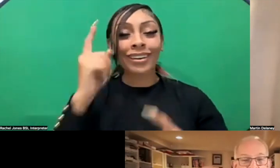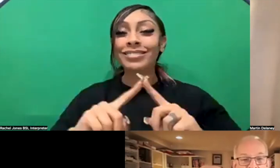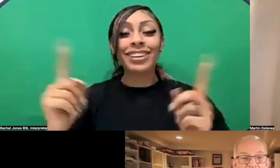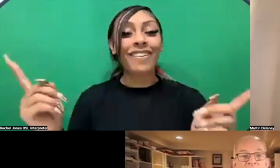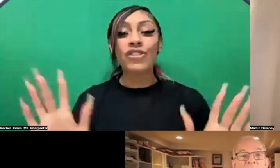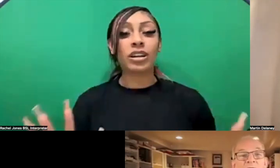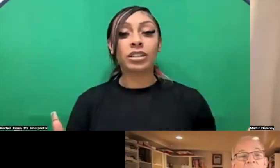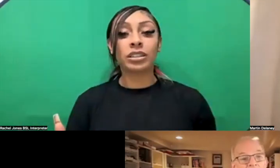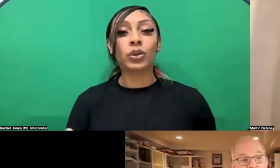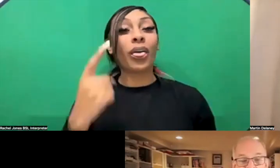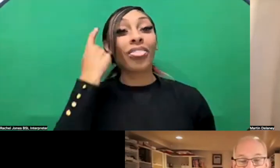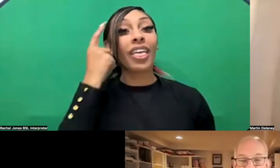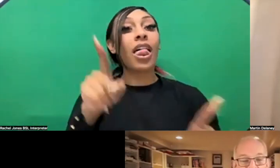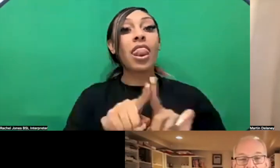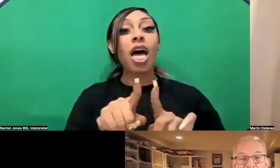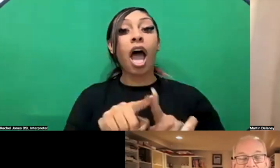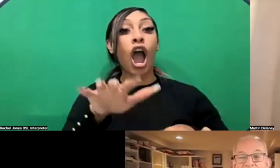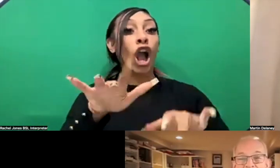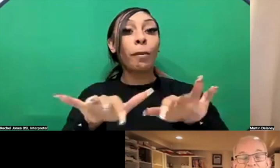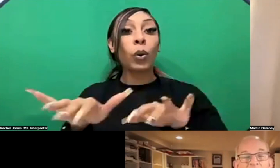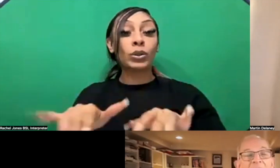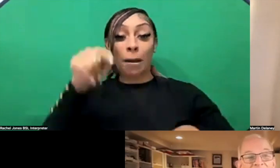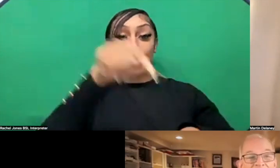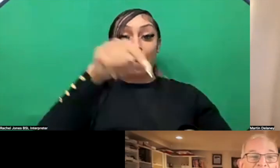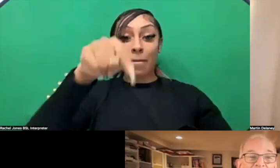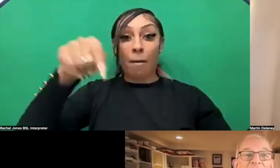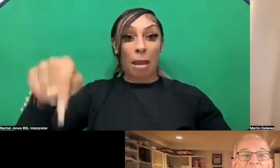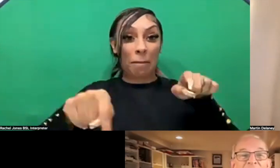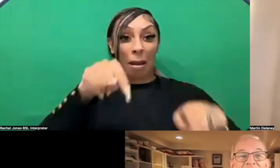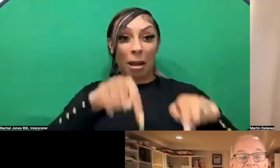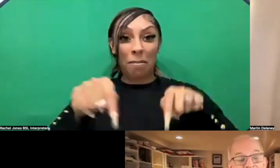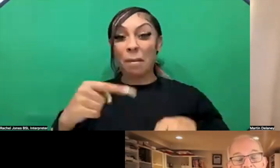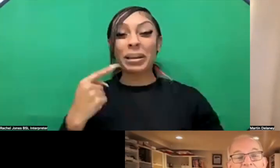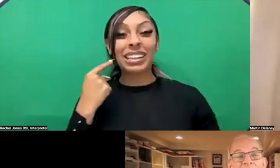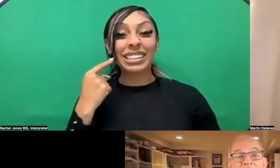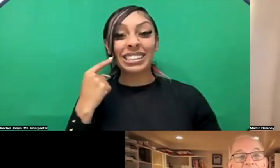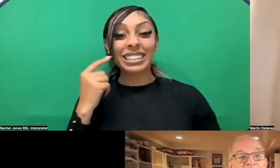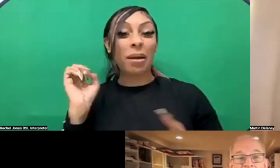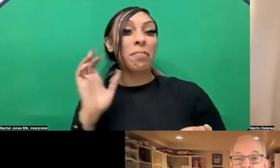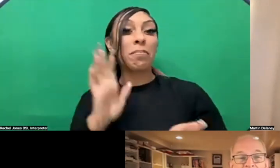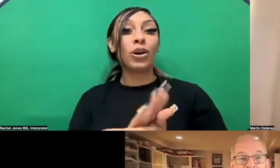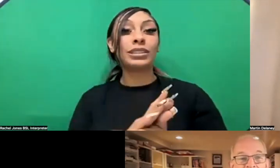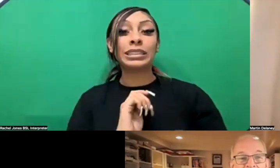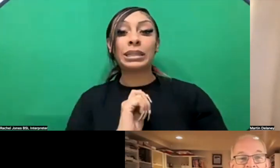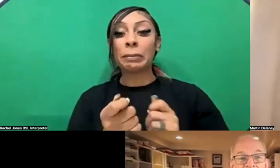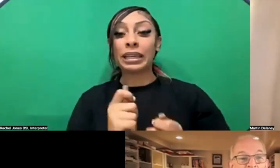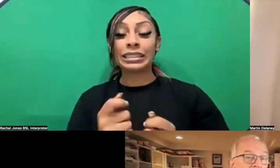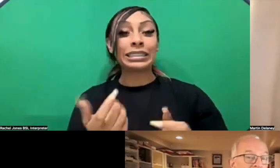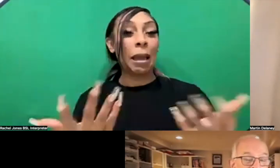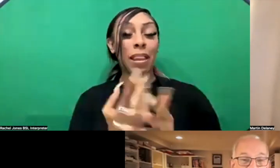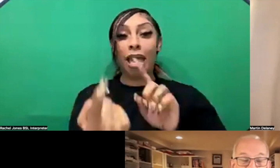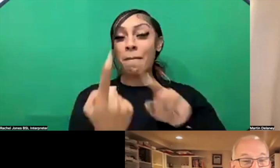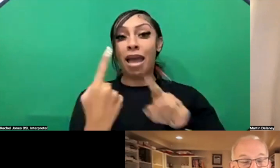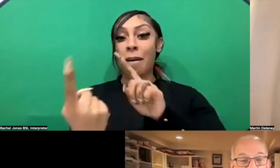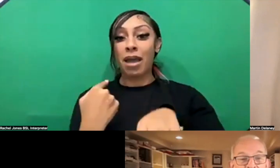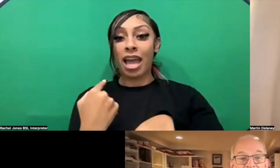think like a computer. You could just bash those little rubber pads with your fingers and put in the beats you heard, and it would play them back with things